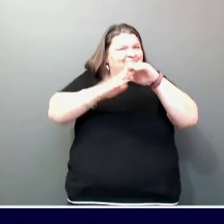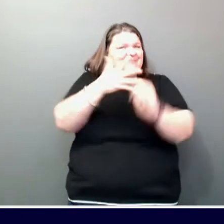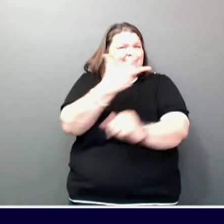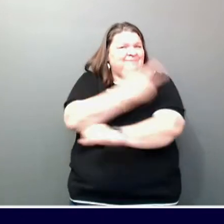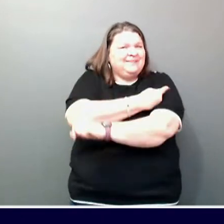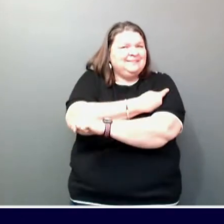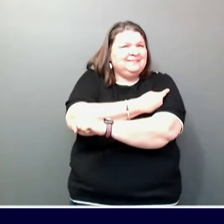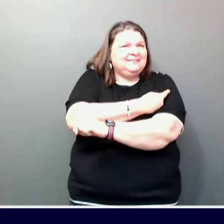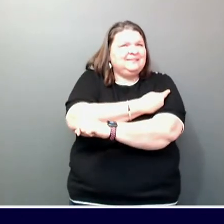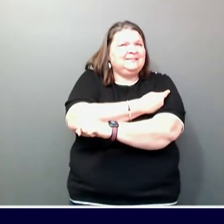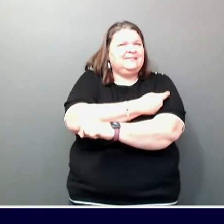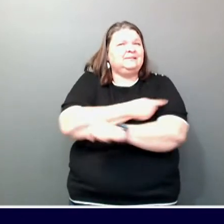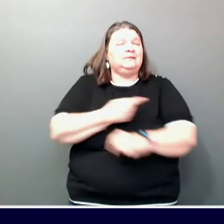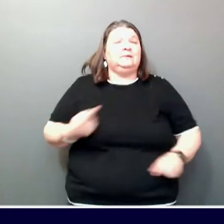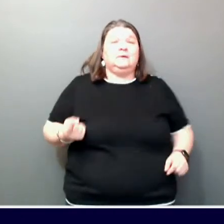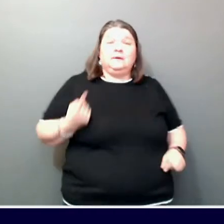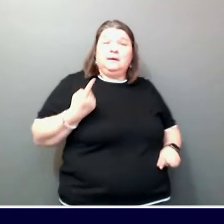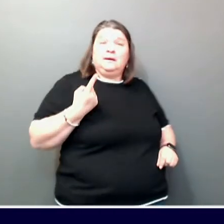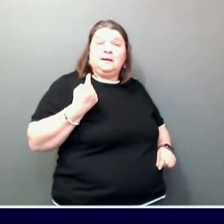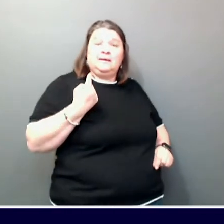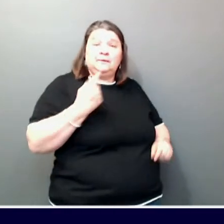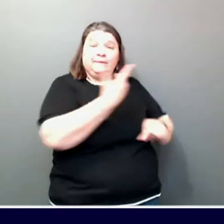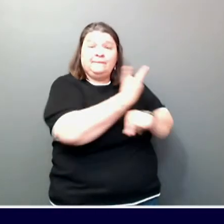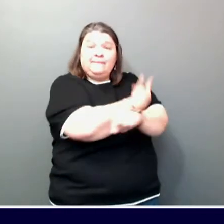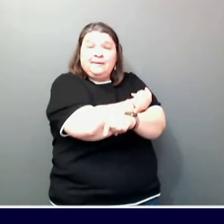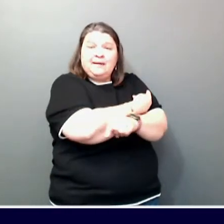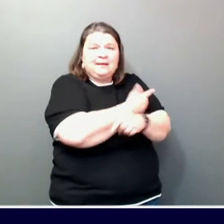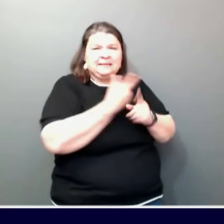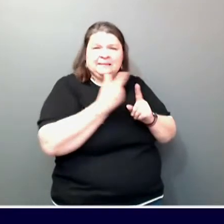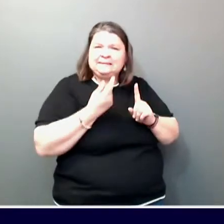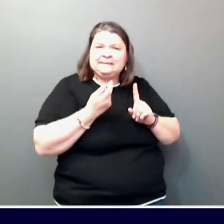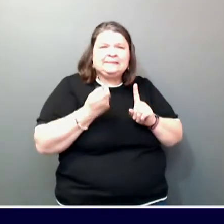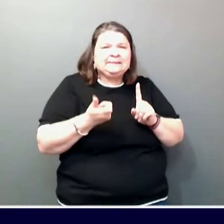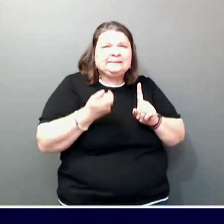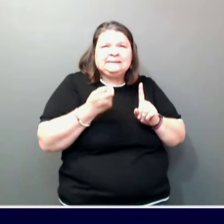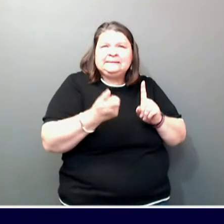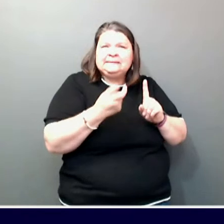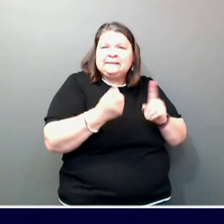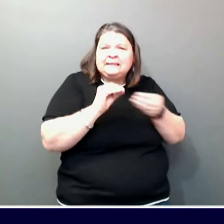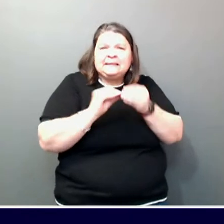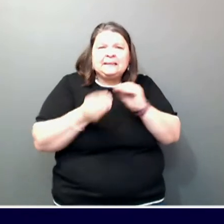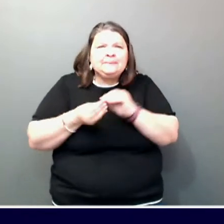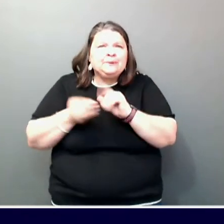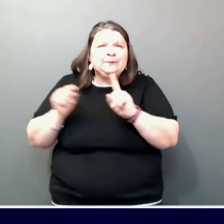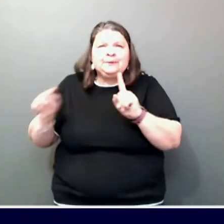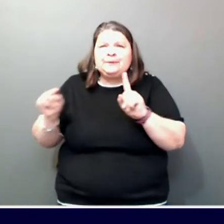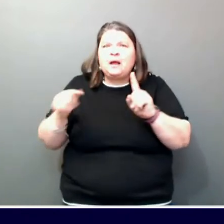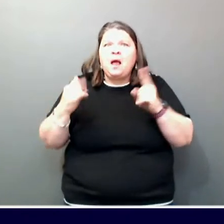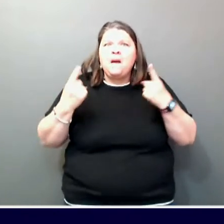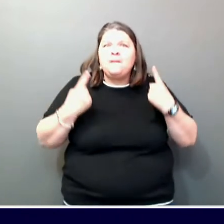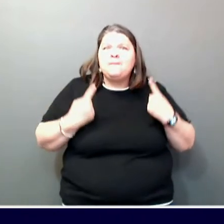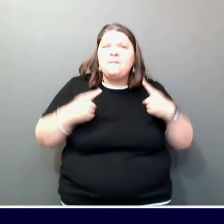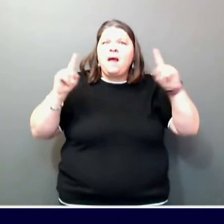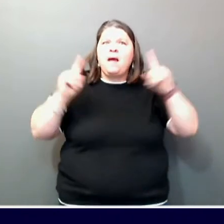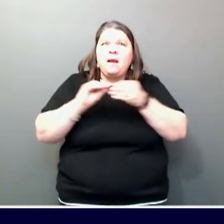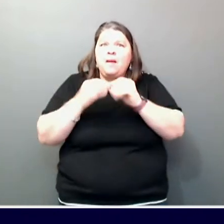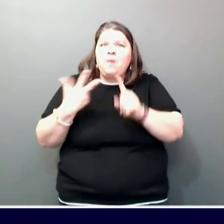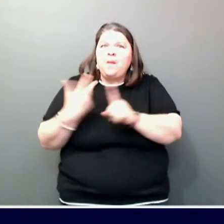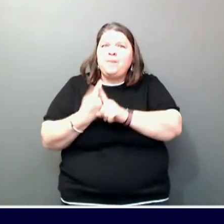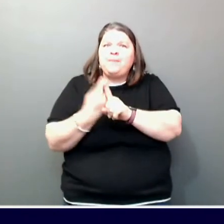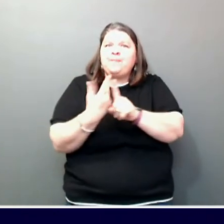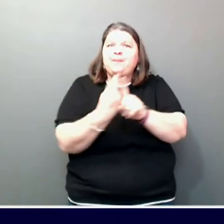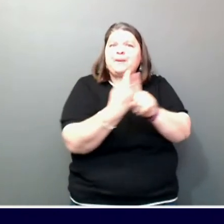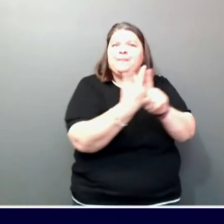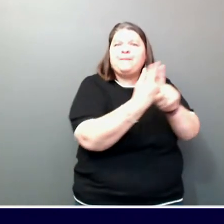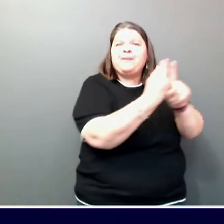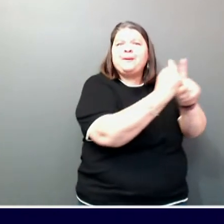still supply limited, so on and so forth. And so there was more risk inherent in unfurling a banner that said